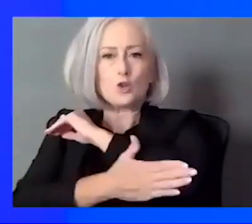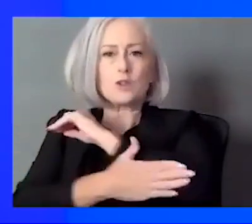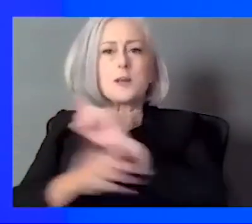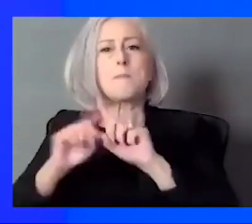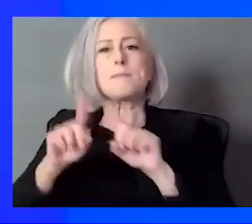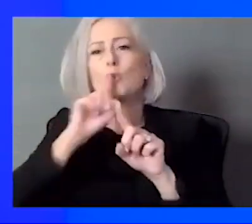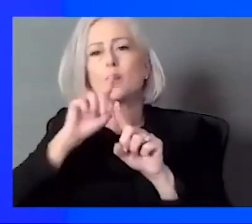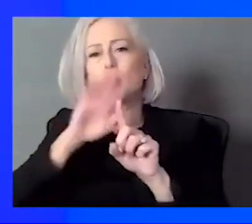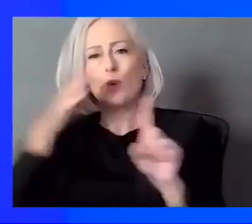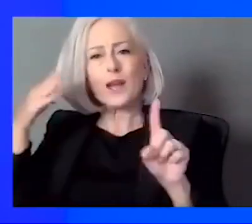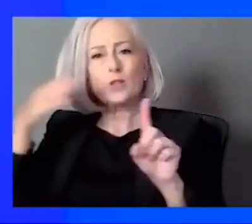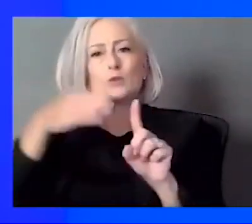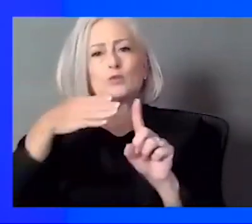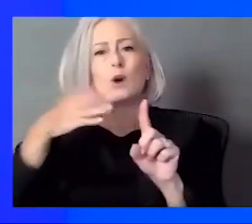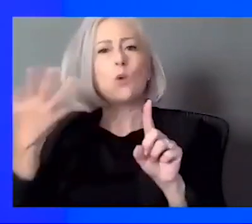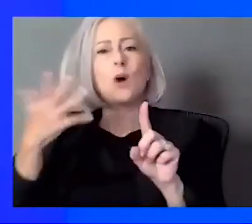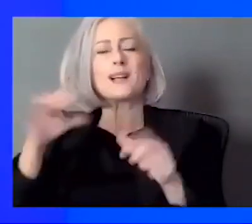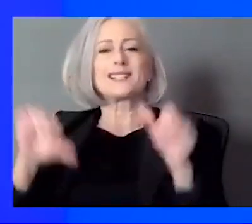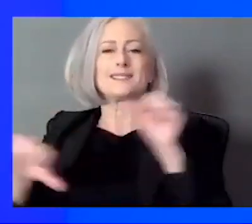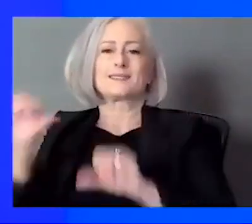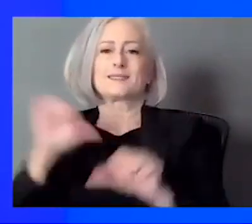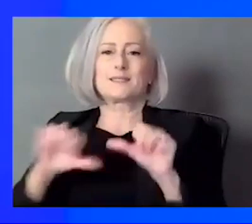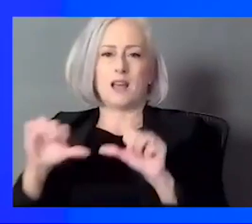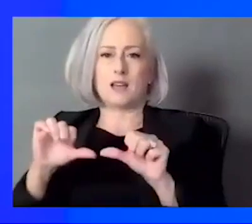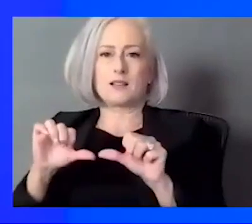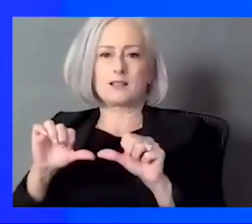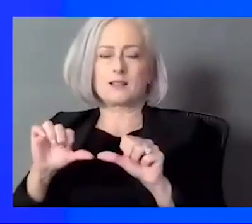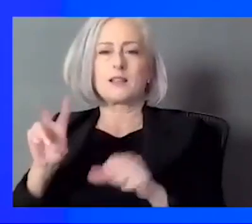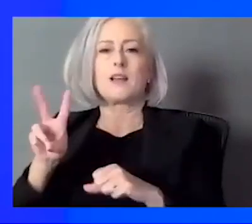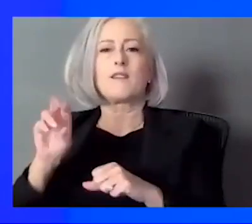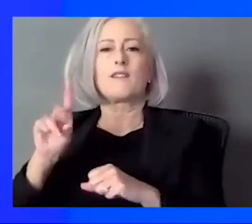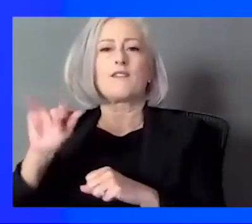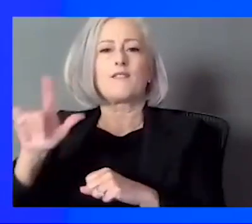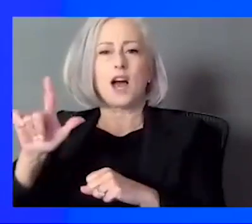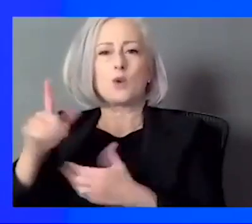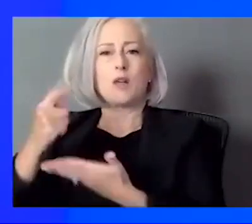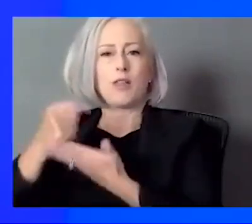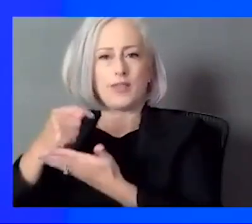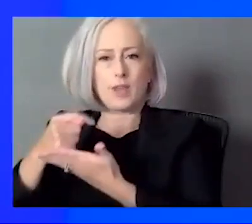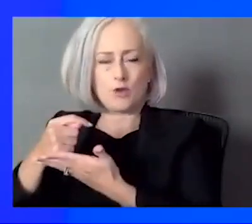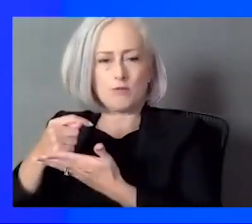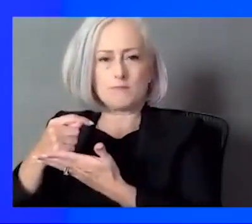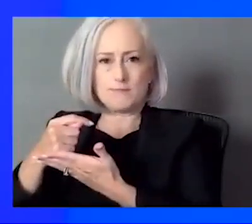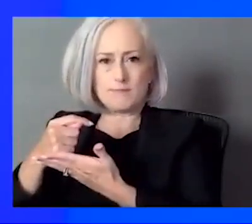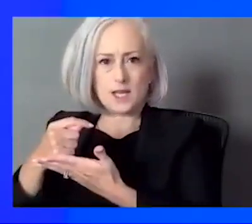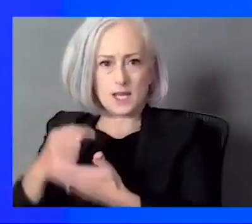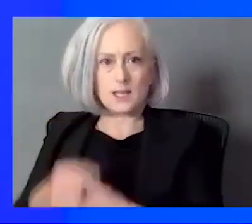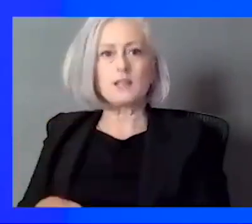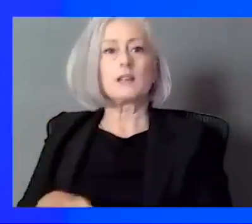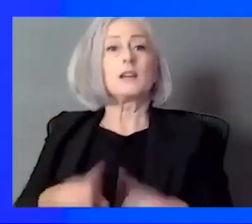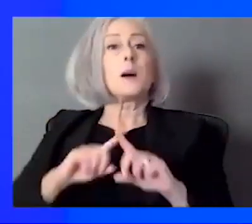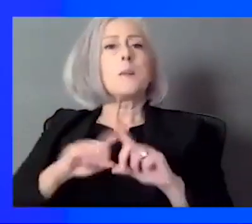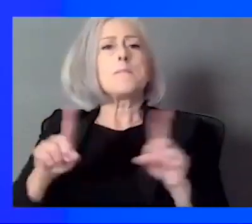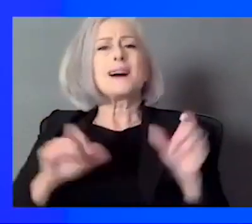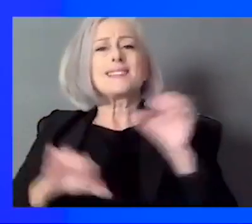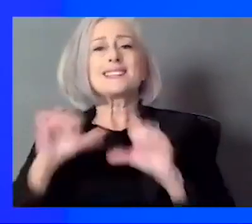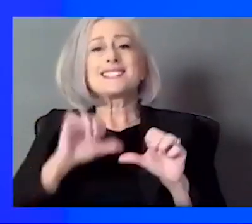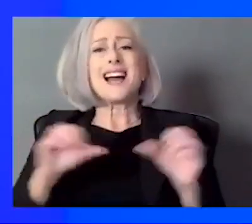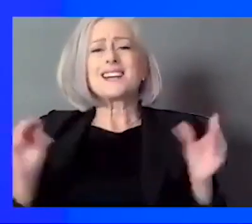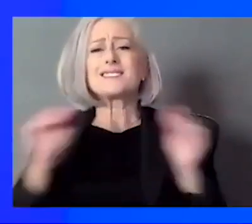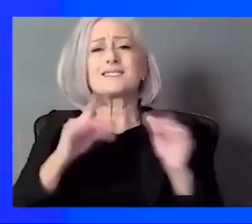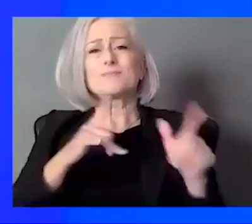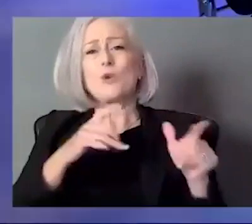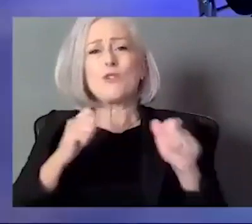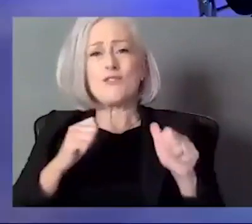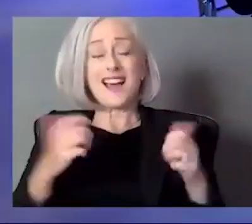same thing with this, although the science is expedited here in the pandemic, which we all need to be thankful for. Well,